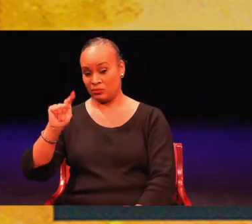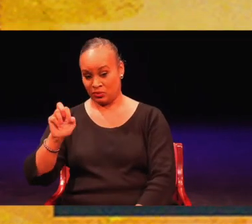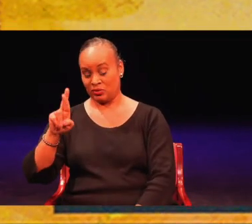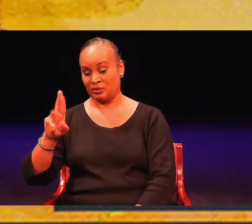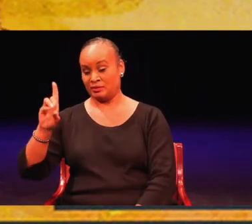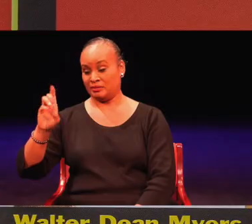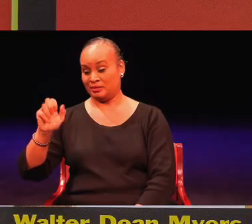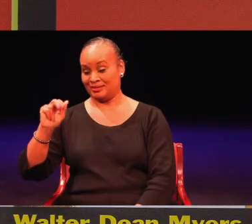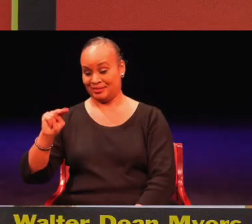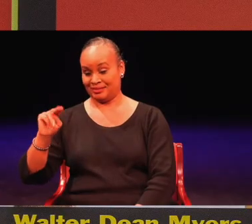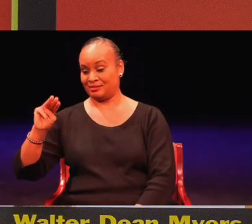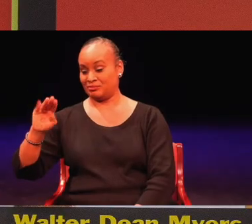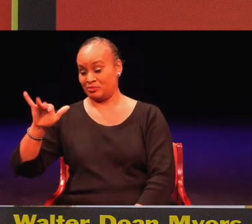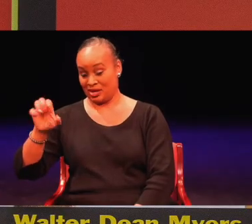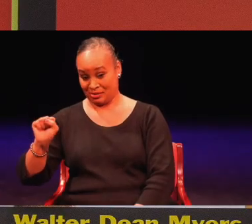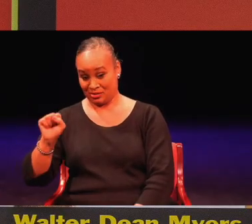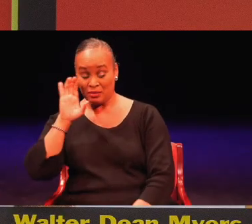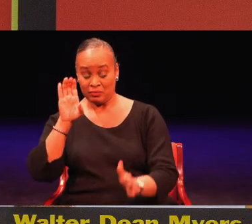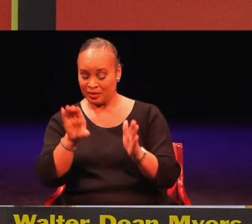Myers.